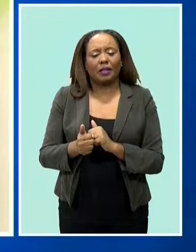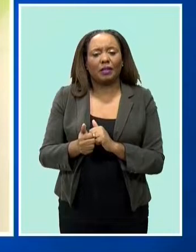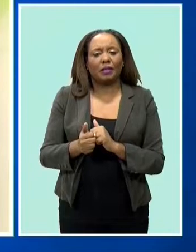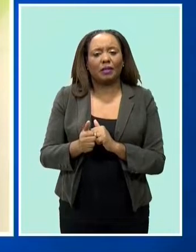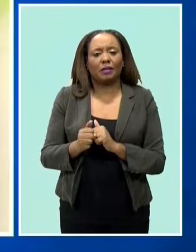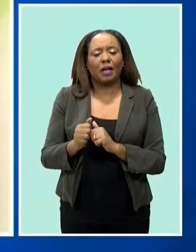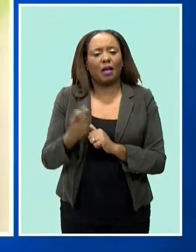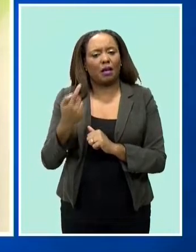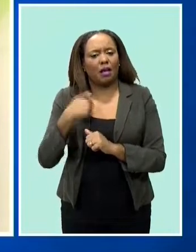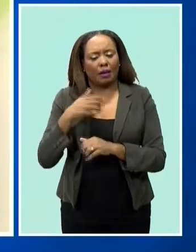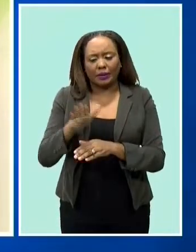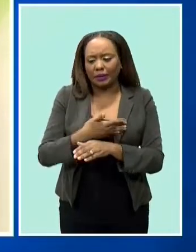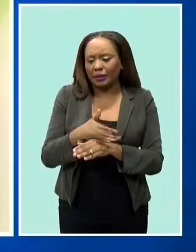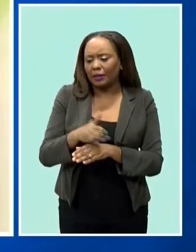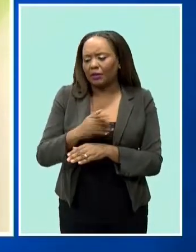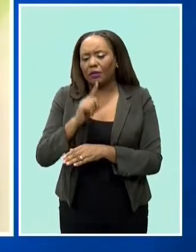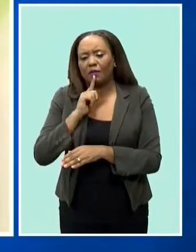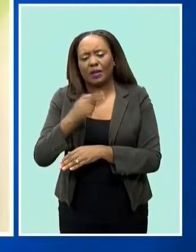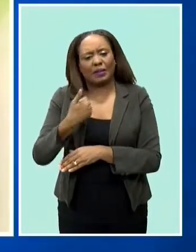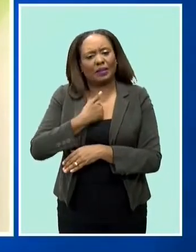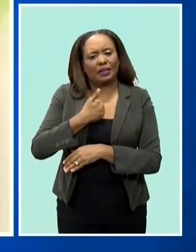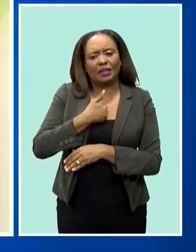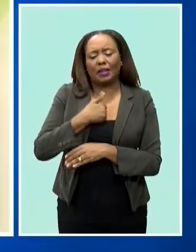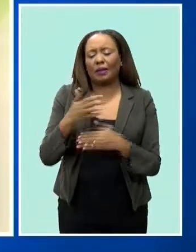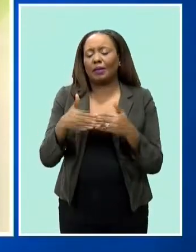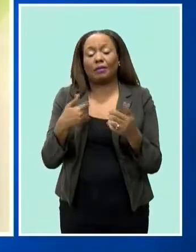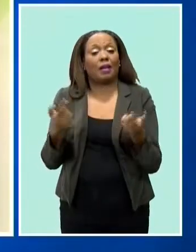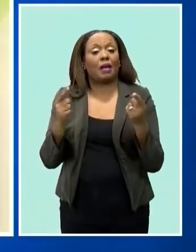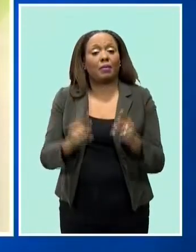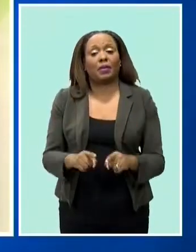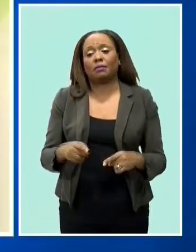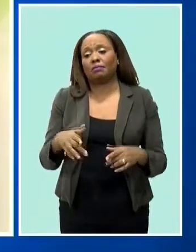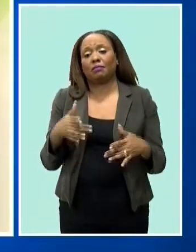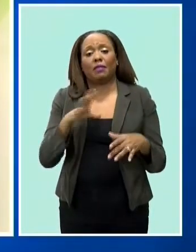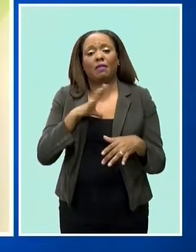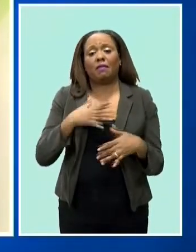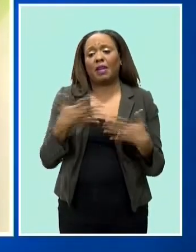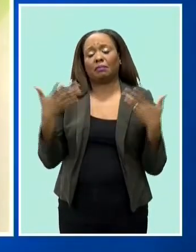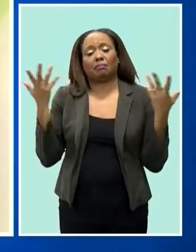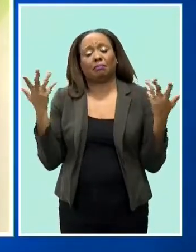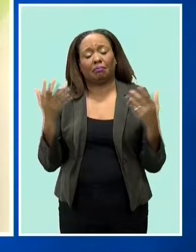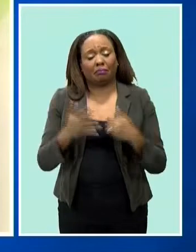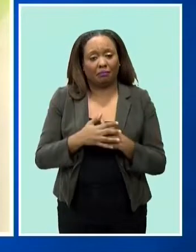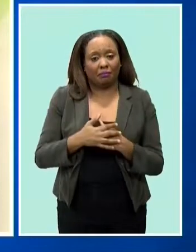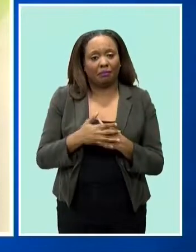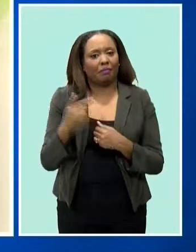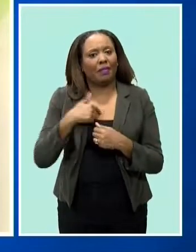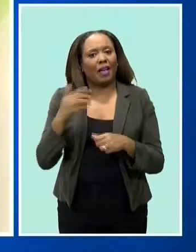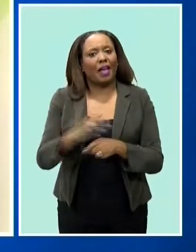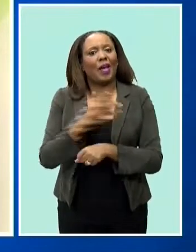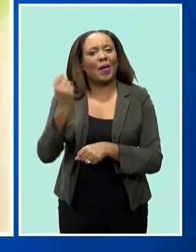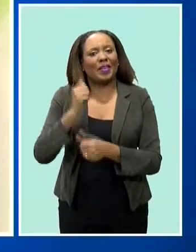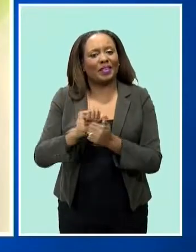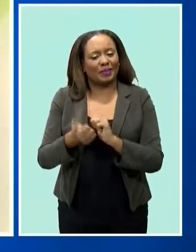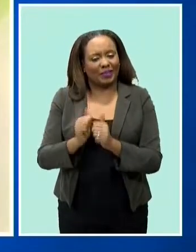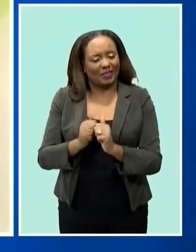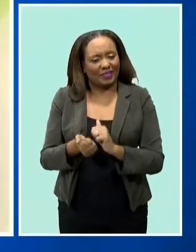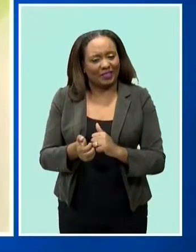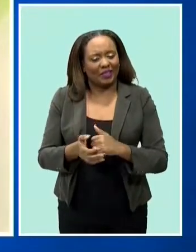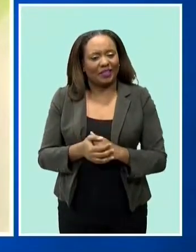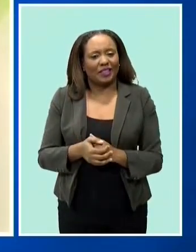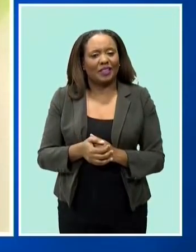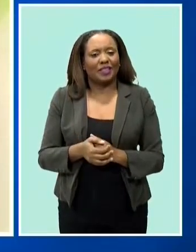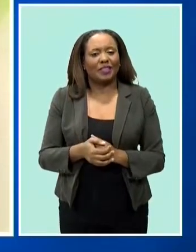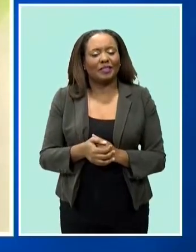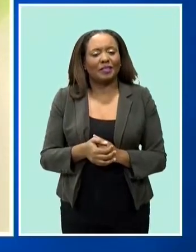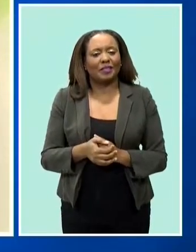I like to do. So it's really just about being myself, and whatever happens, you know. Ended up being victorious in that competition, so you know that